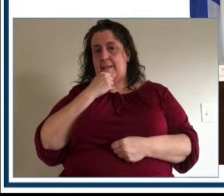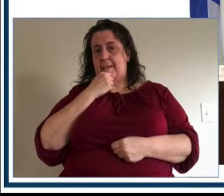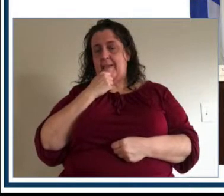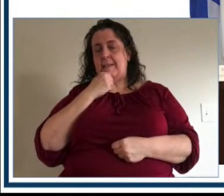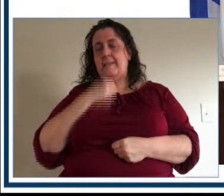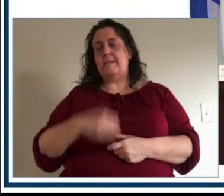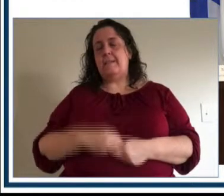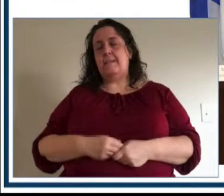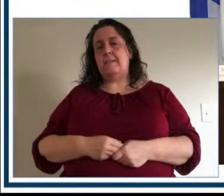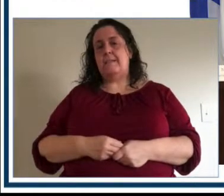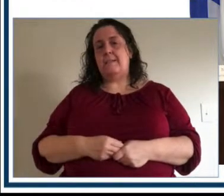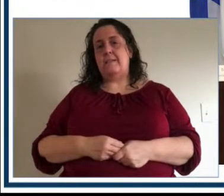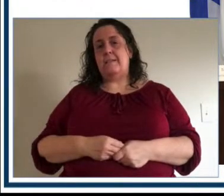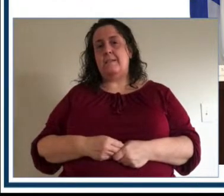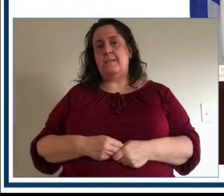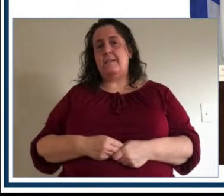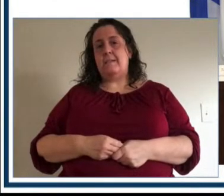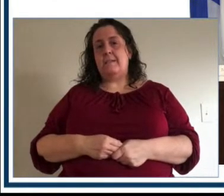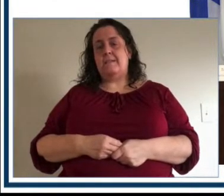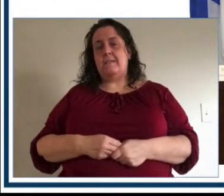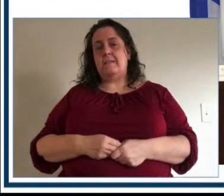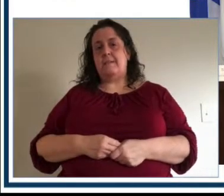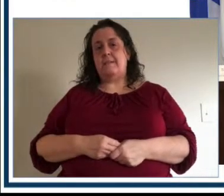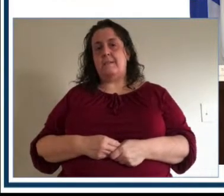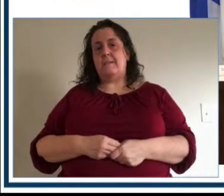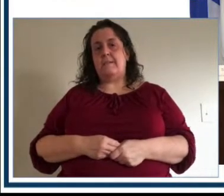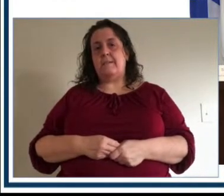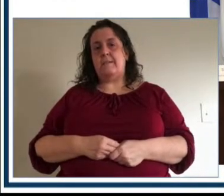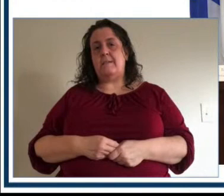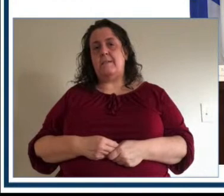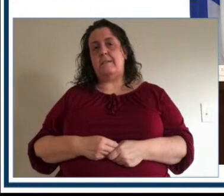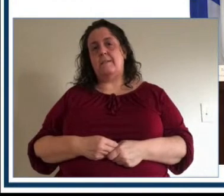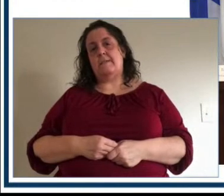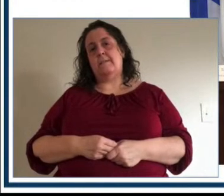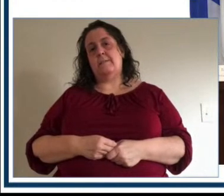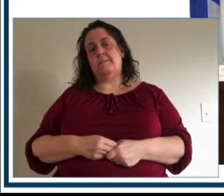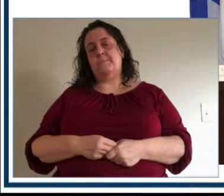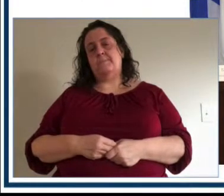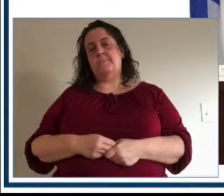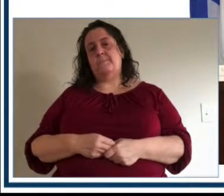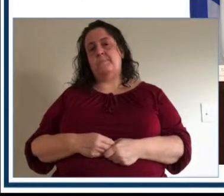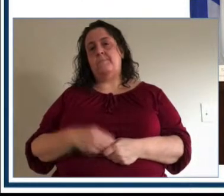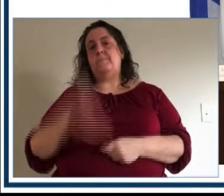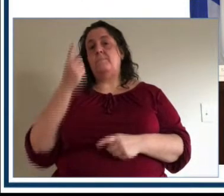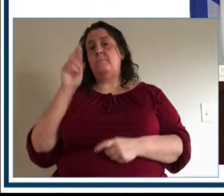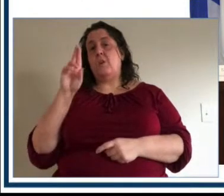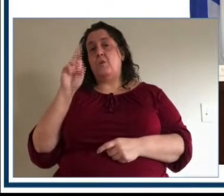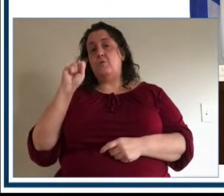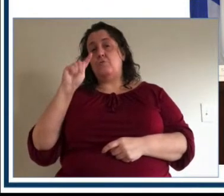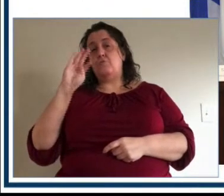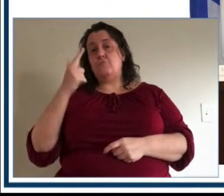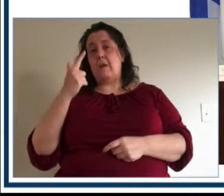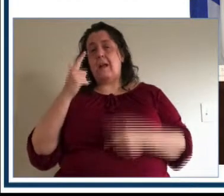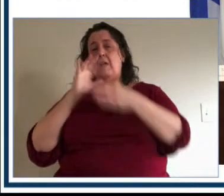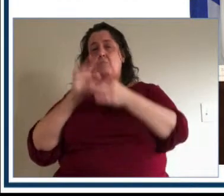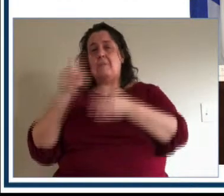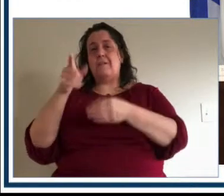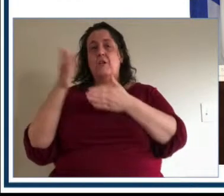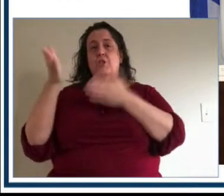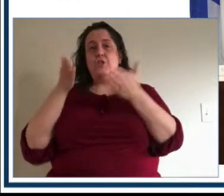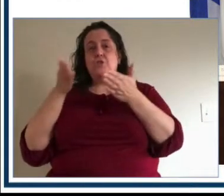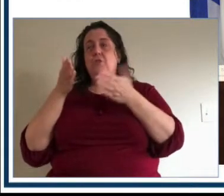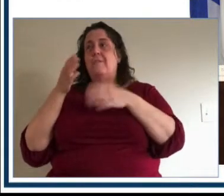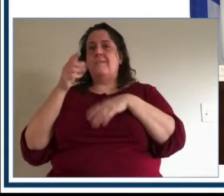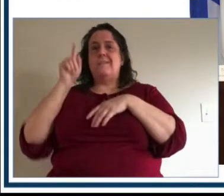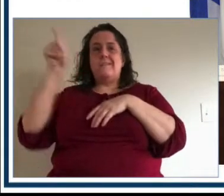that Dr. Strang is talking about in terms of hospital services or diagnostic services or anything like that? Is